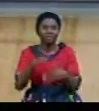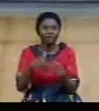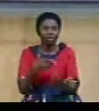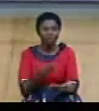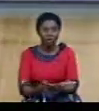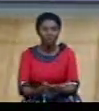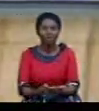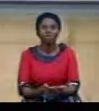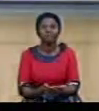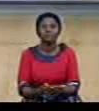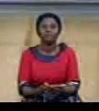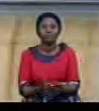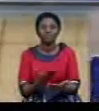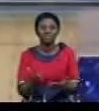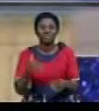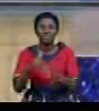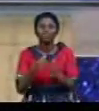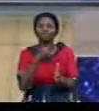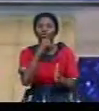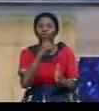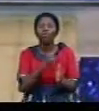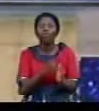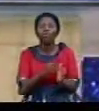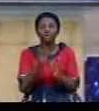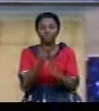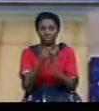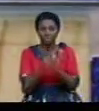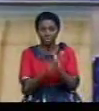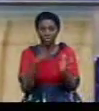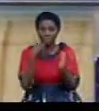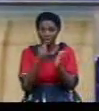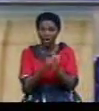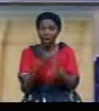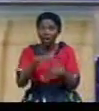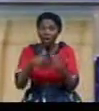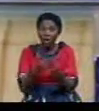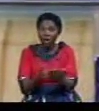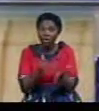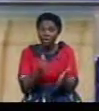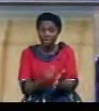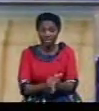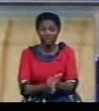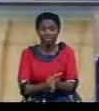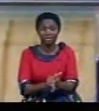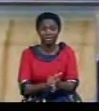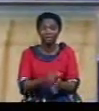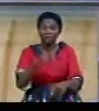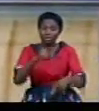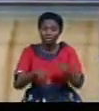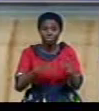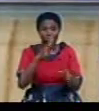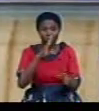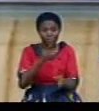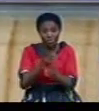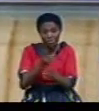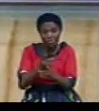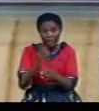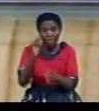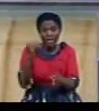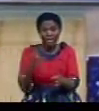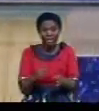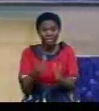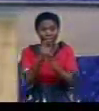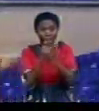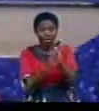it says all that could not be justified by the law of Moses in the old